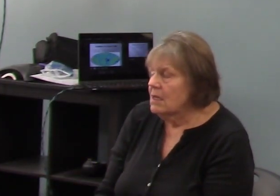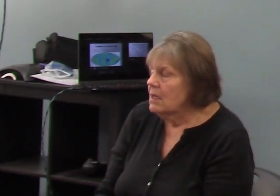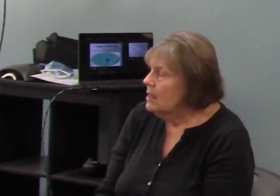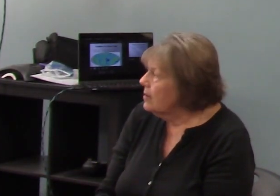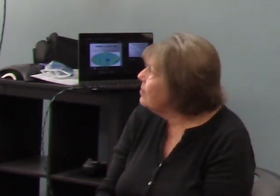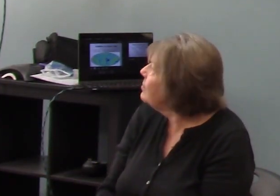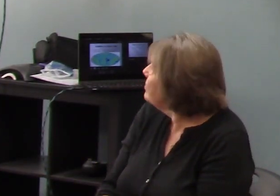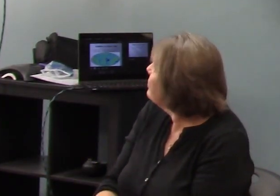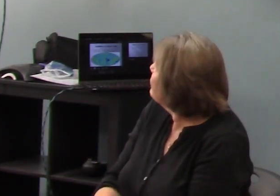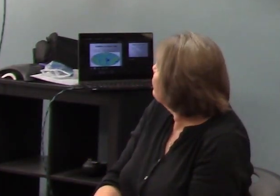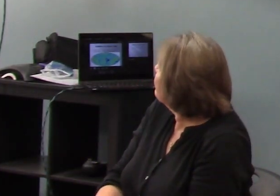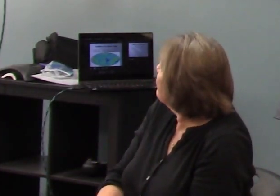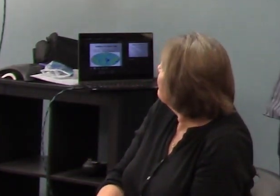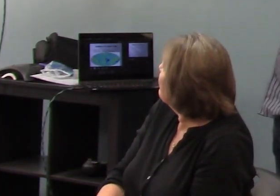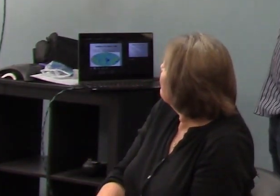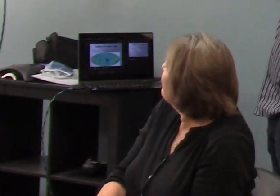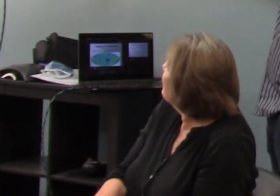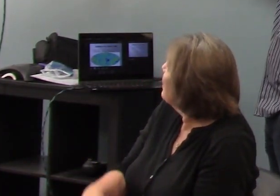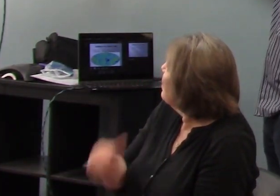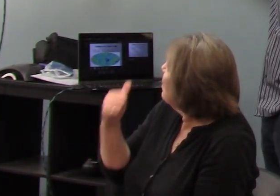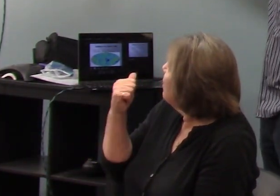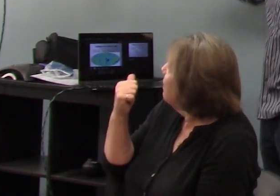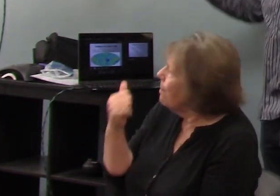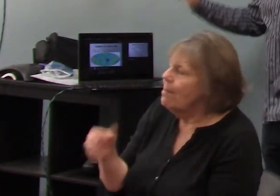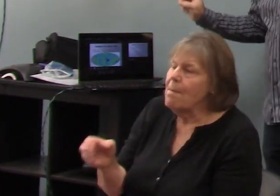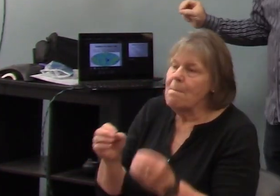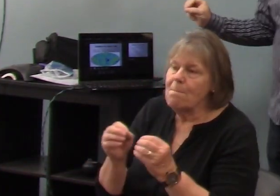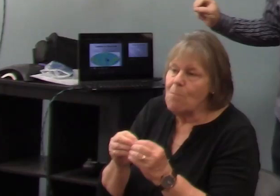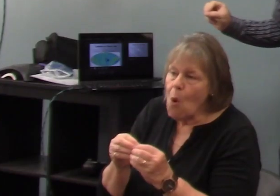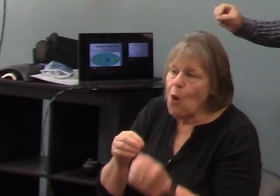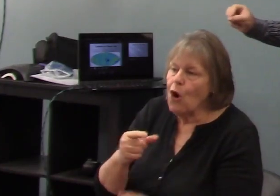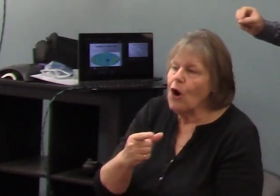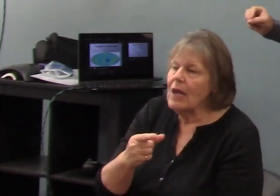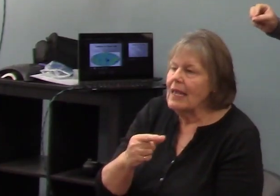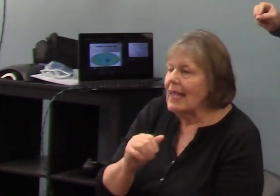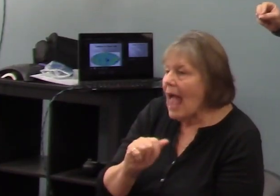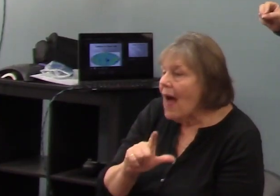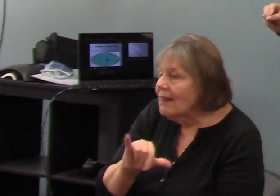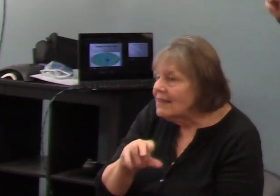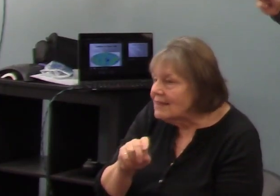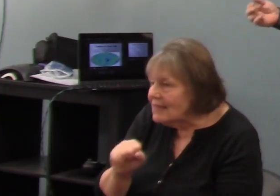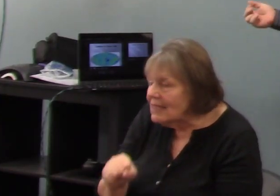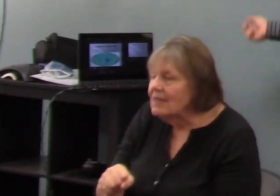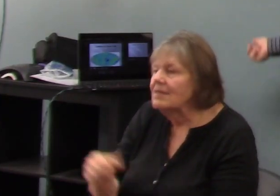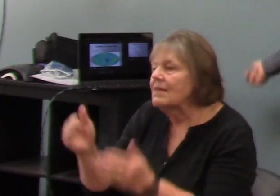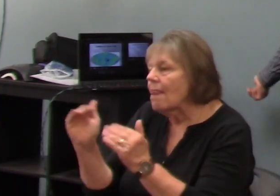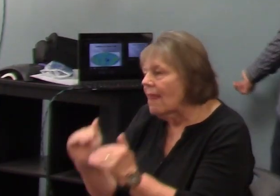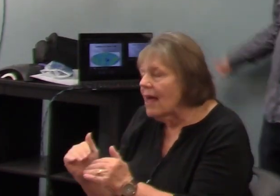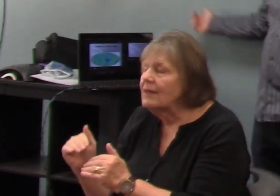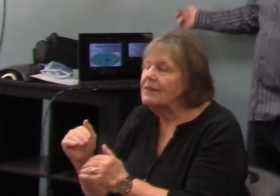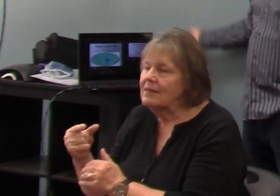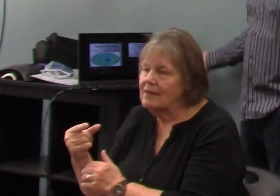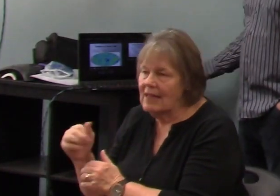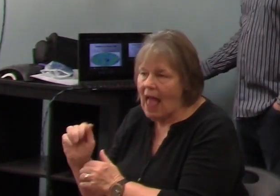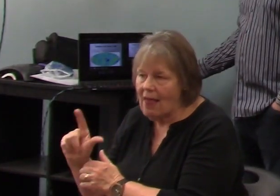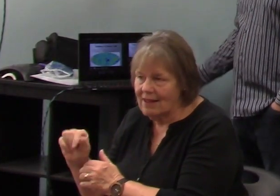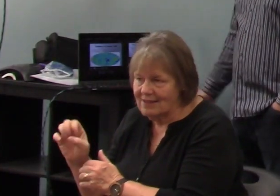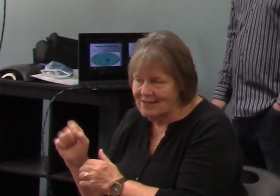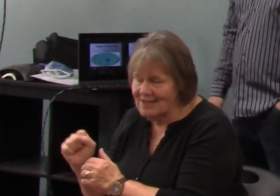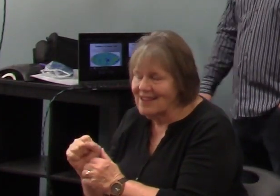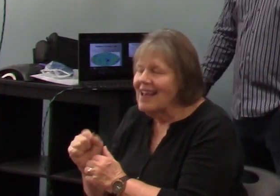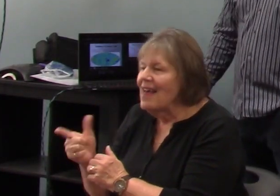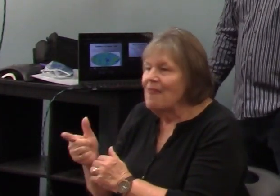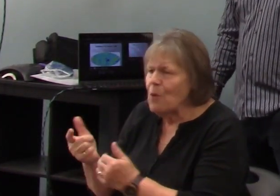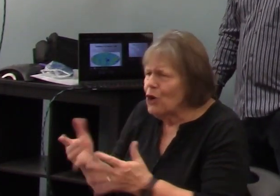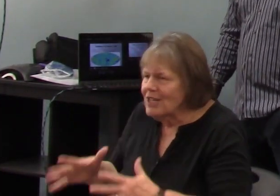see some places where there's more galaxies or less. And this is more along the lines of what they thought they would see. And they weren't done with that. And they're like, well,